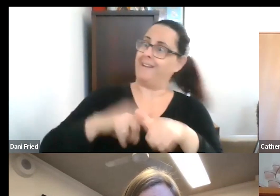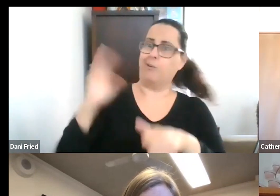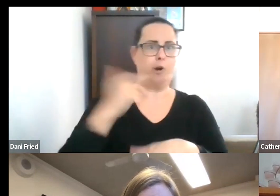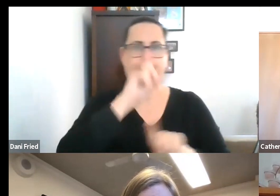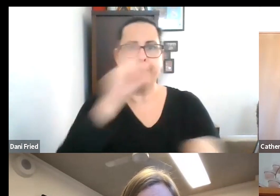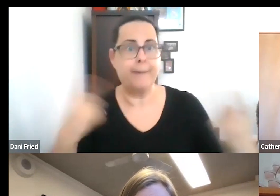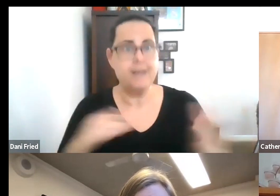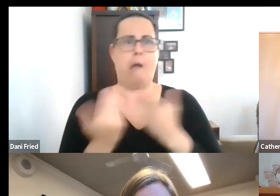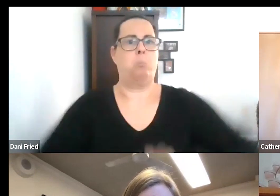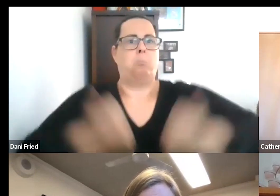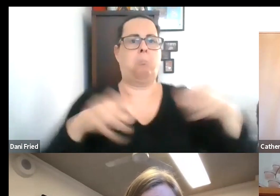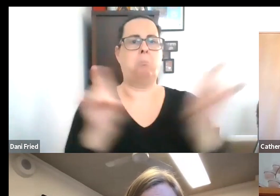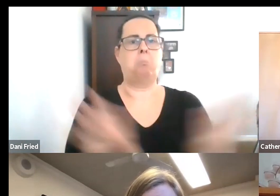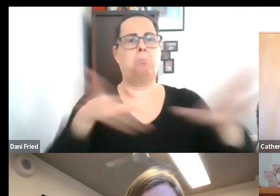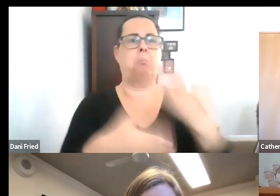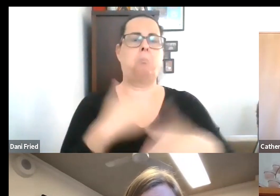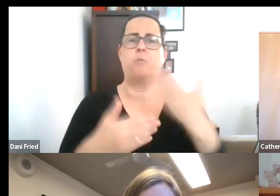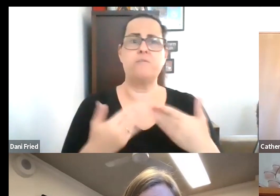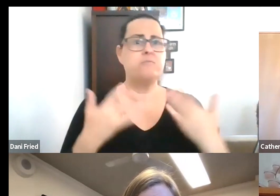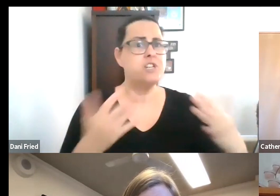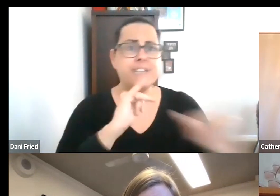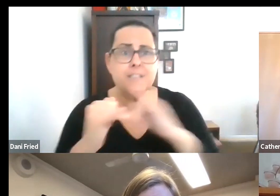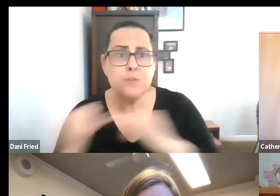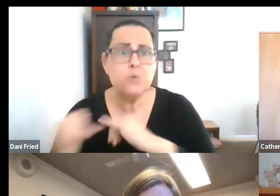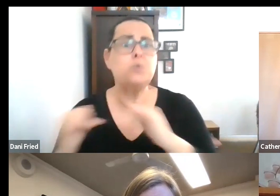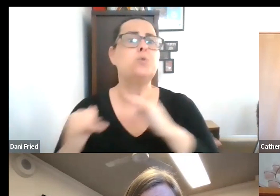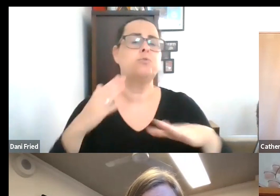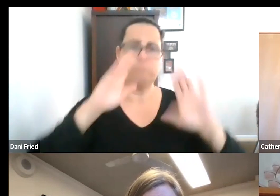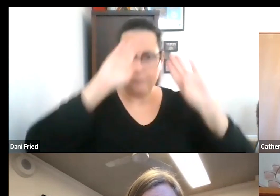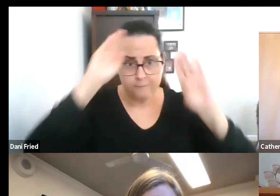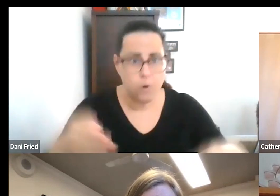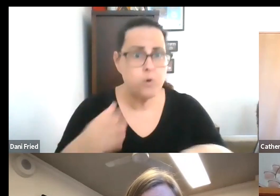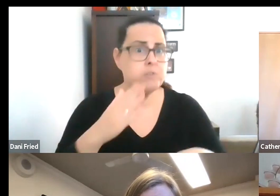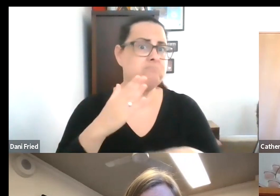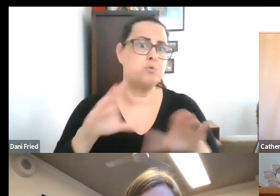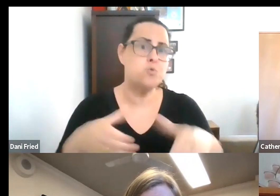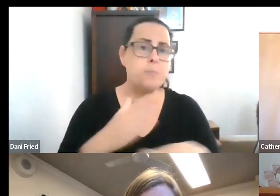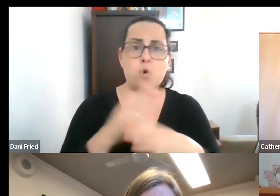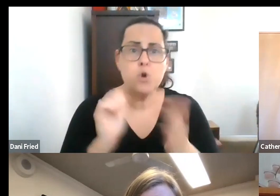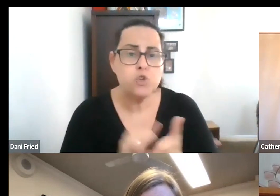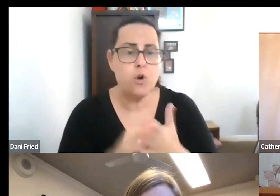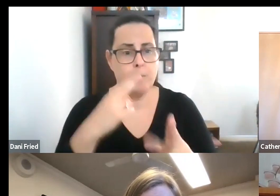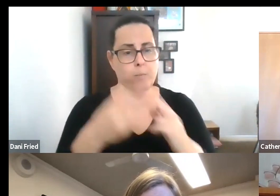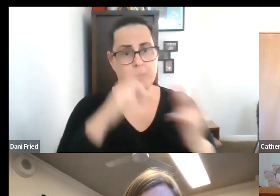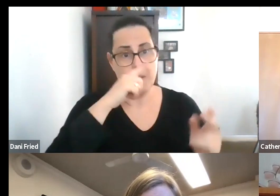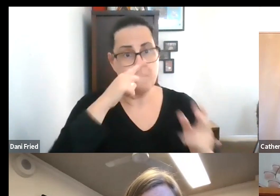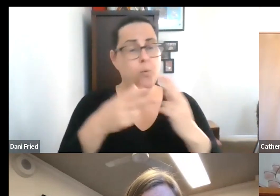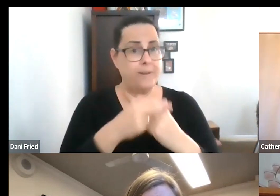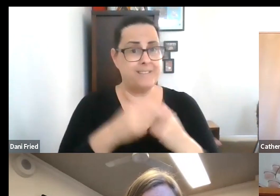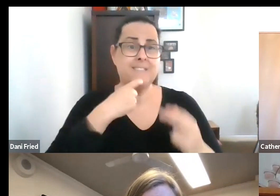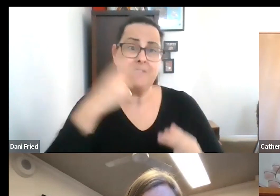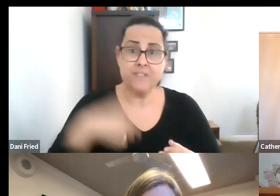done various interviews and focus groups and workshops with people with severe mental illness in the last year using